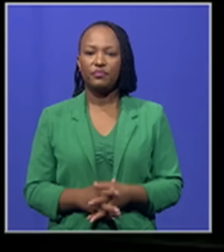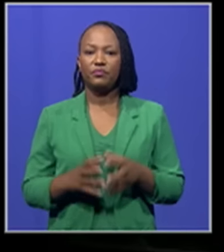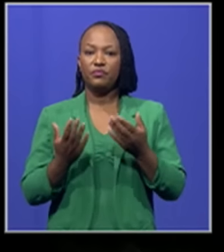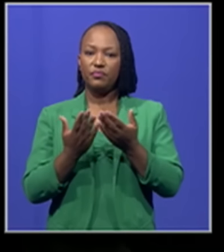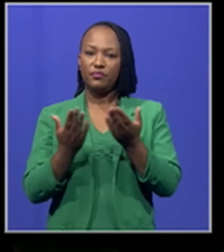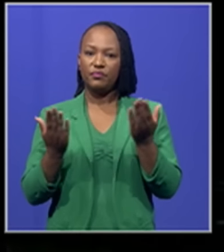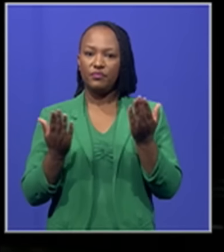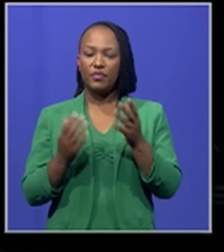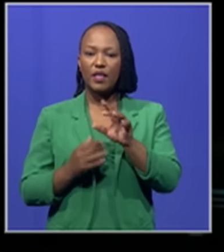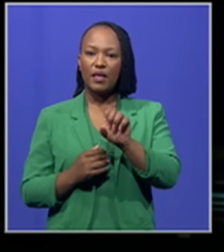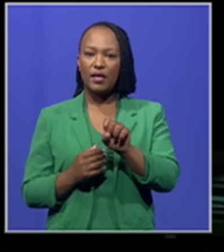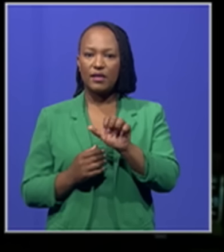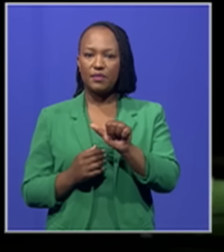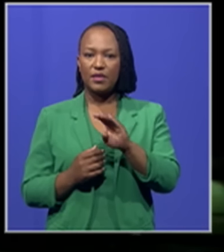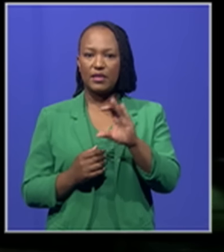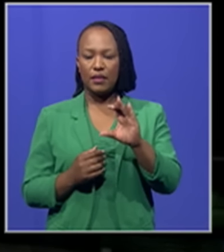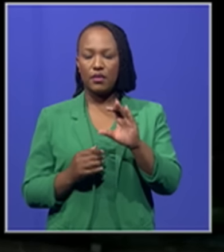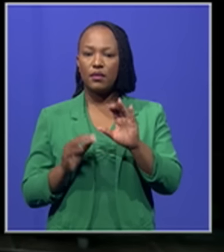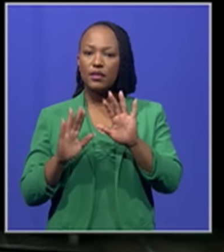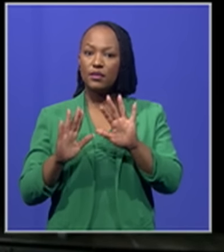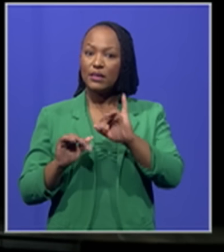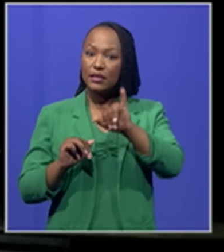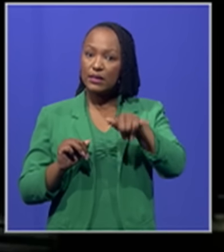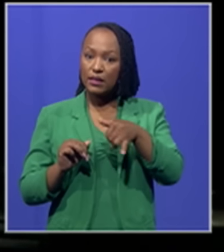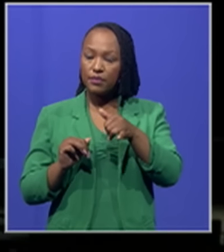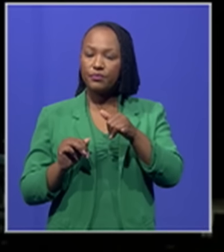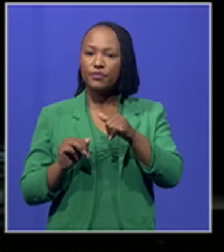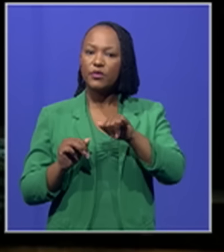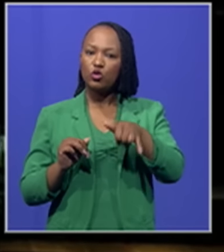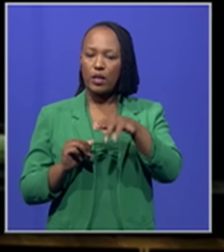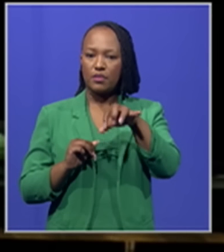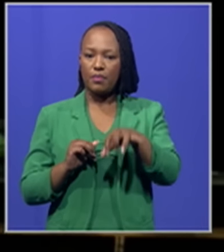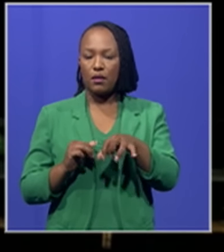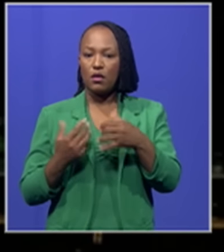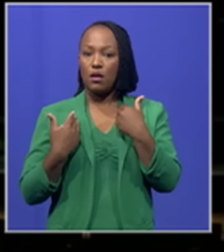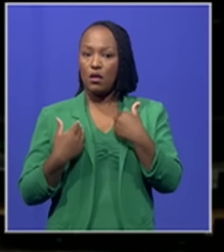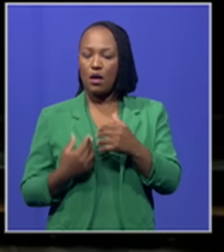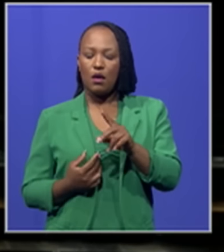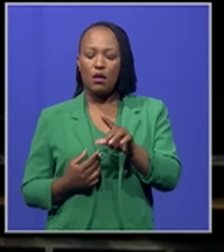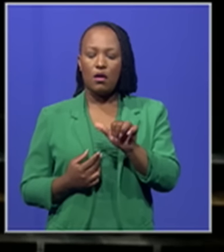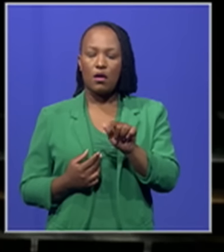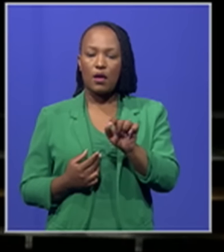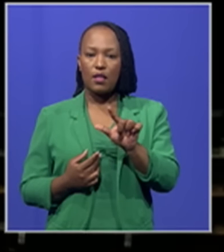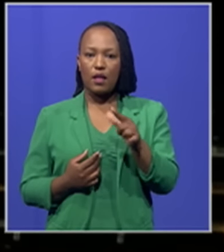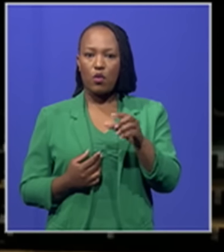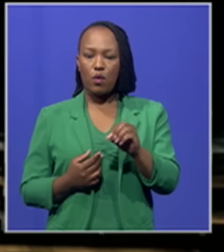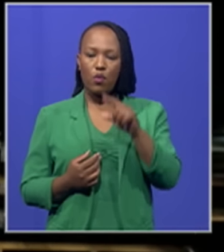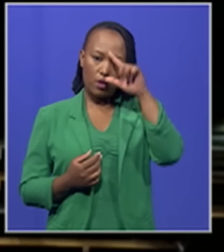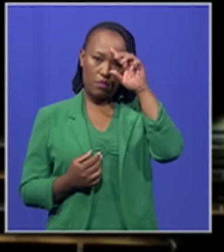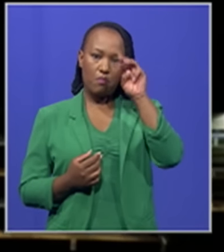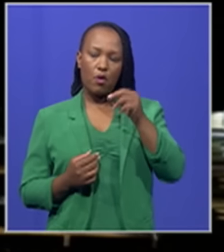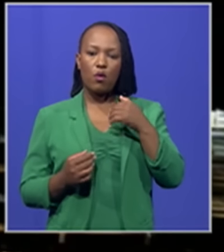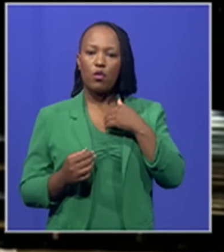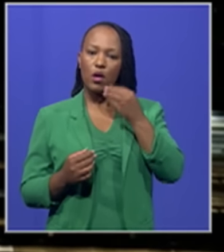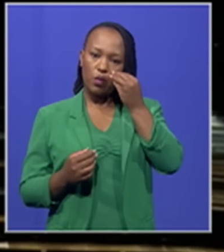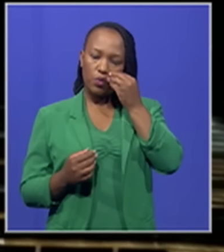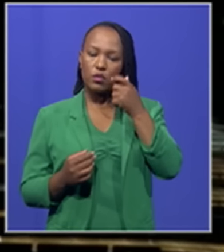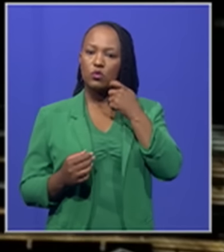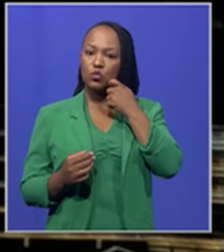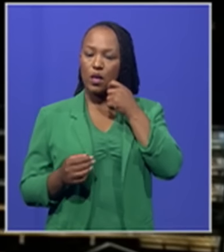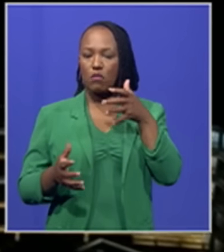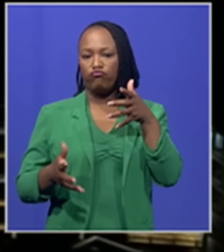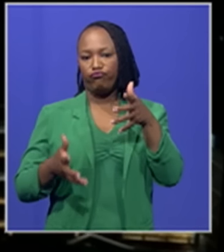tlhamalalo go tswa SABC Studio 10 Auckland Park, Johannesburg. Nna Katlego Mosielele le Mpho Teme re go tlisetsa kgaso ya